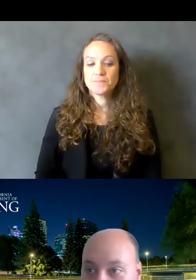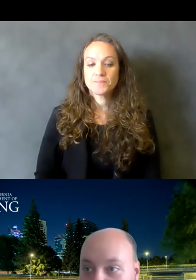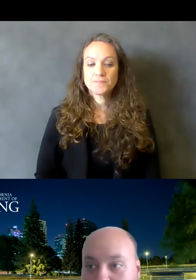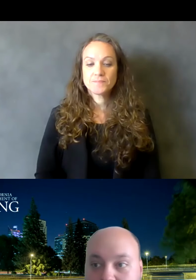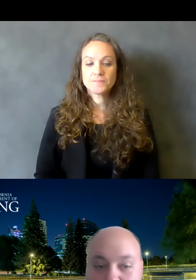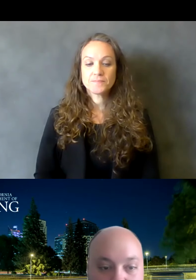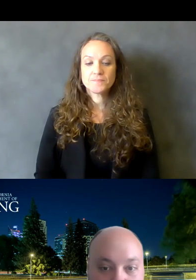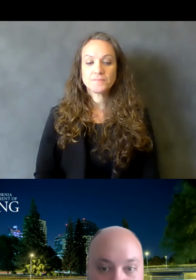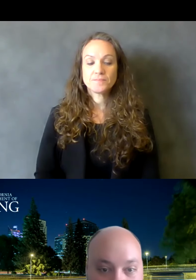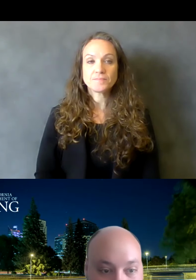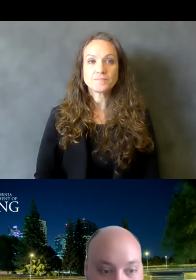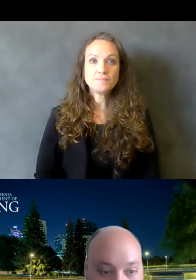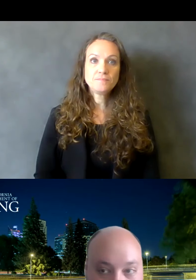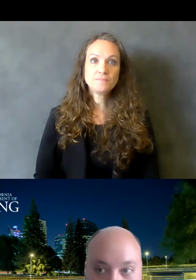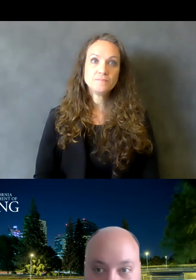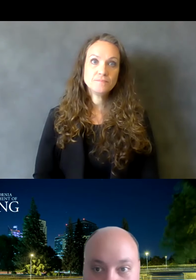Next slide, please.